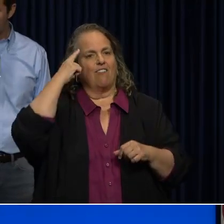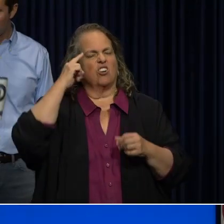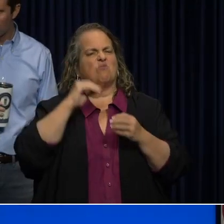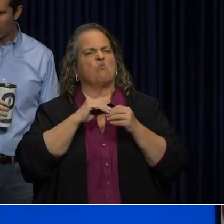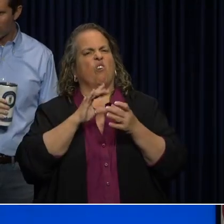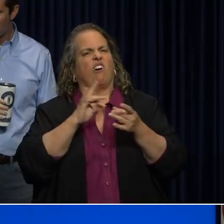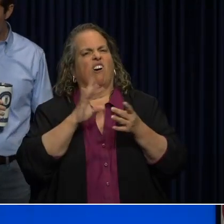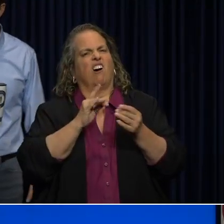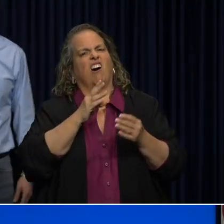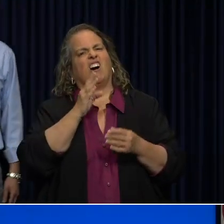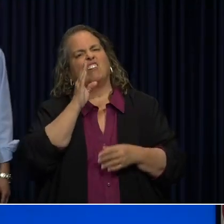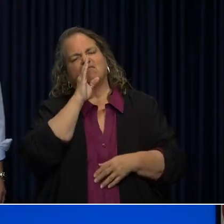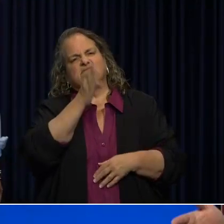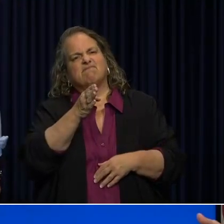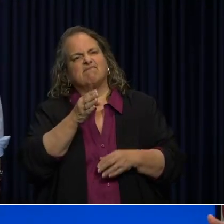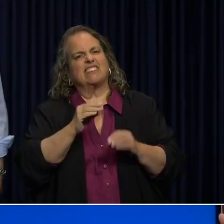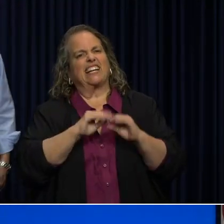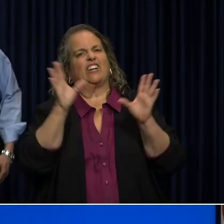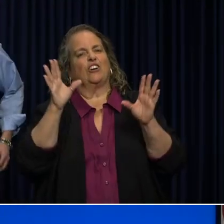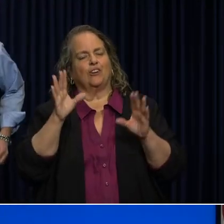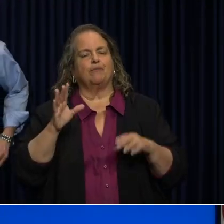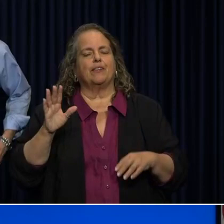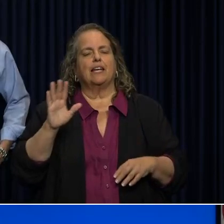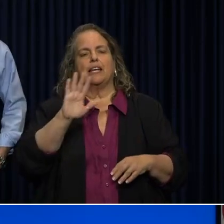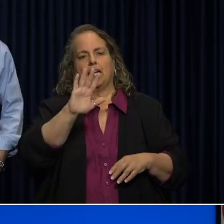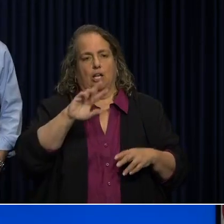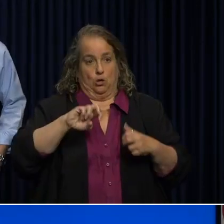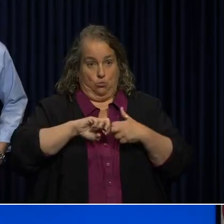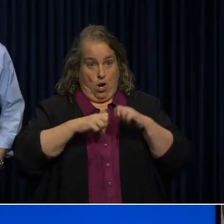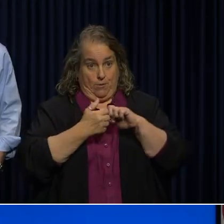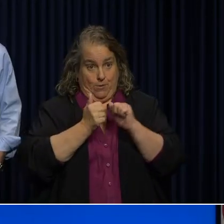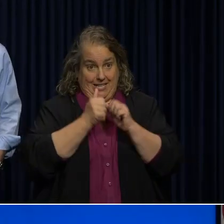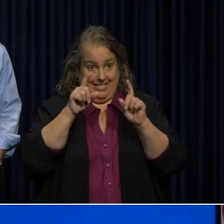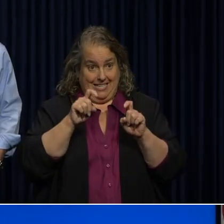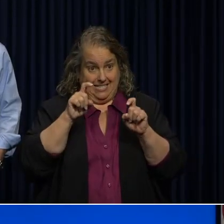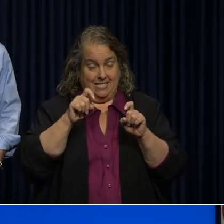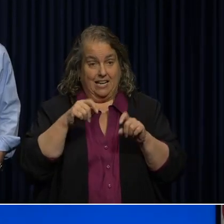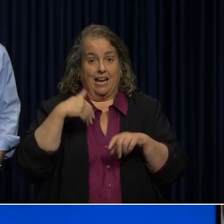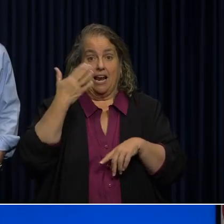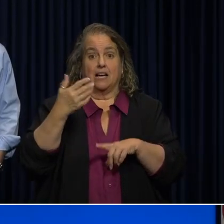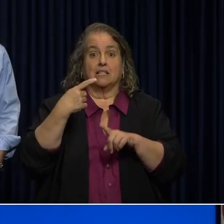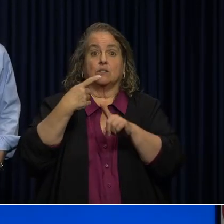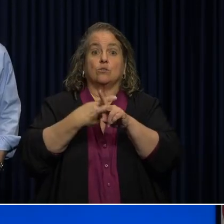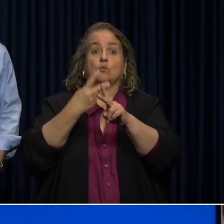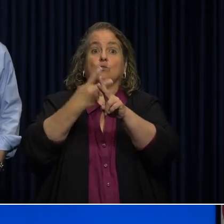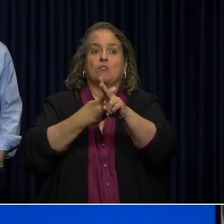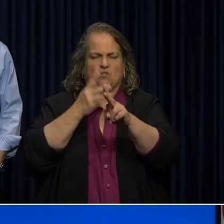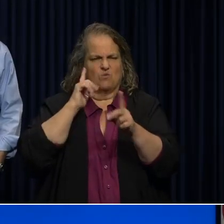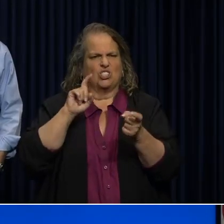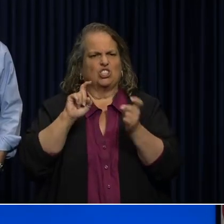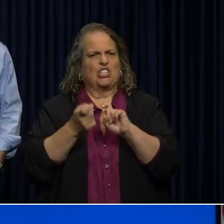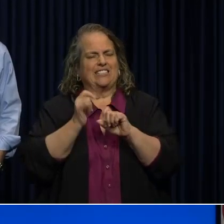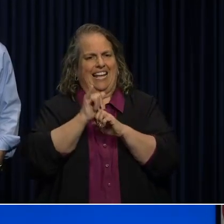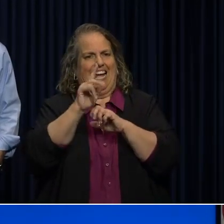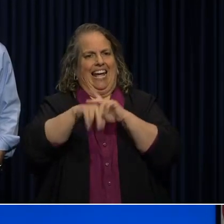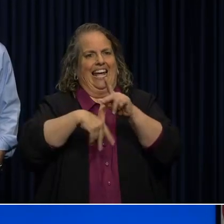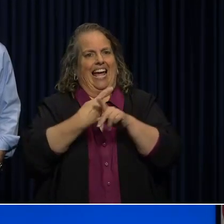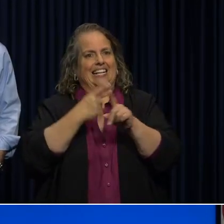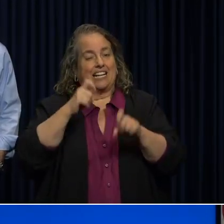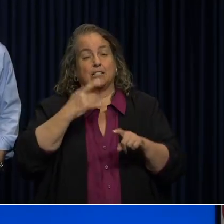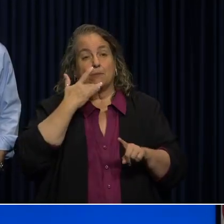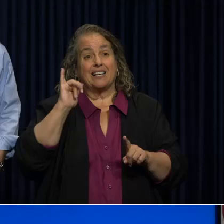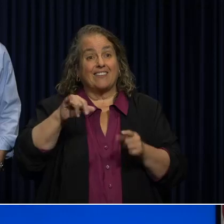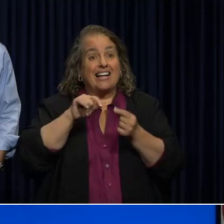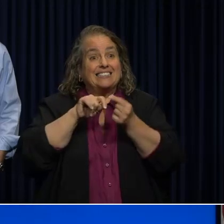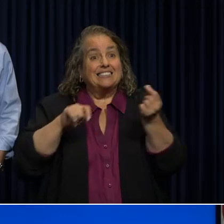here's the problem with the testing. It's going to change over the next few months. So we do tests that we check in your nose or your throat or saliva. That'll